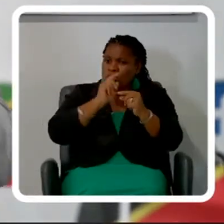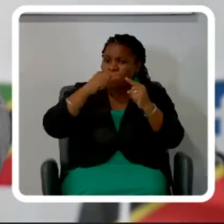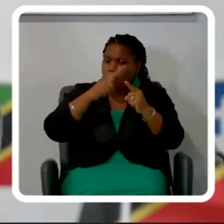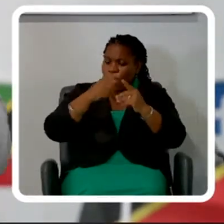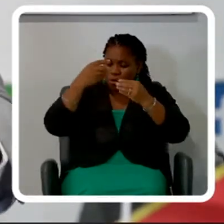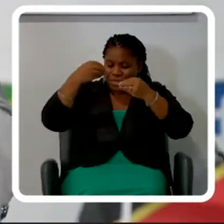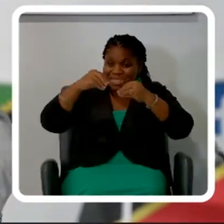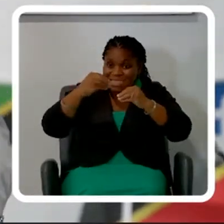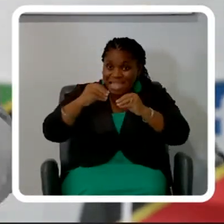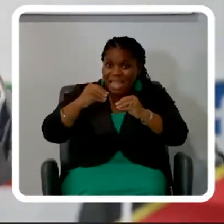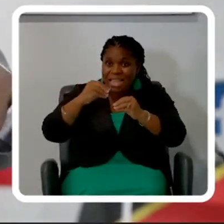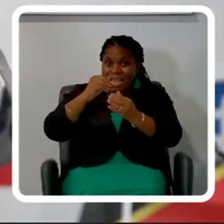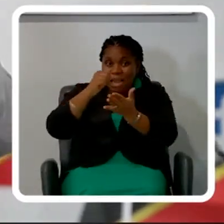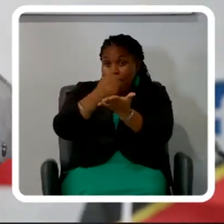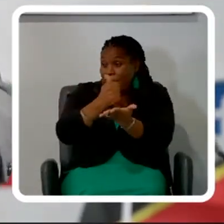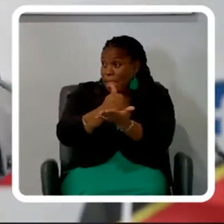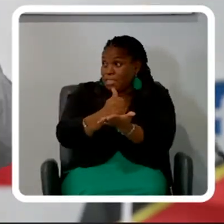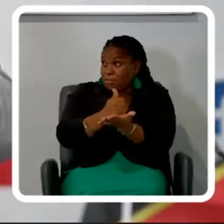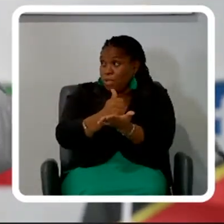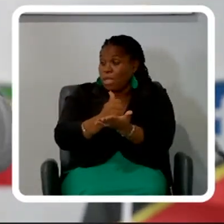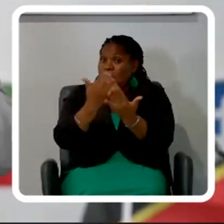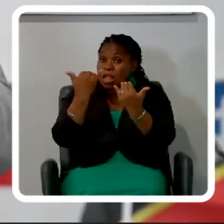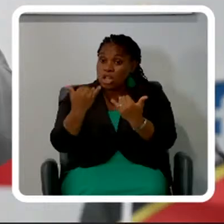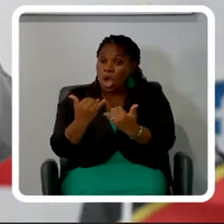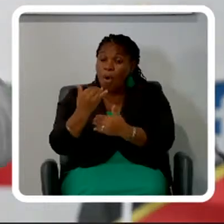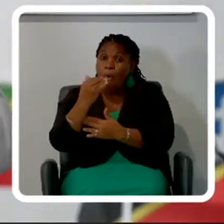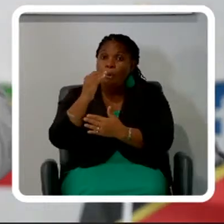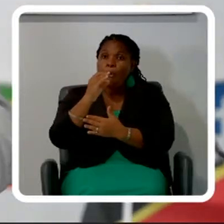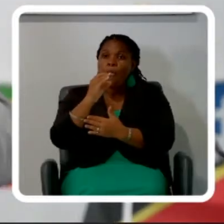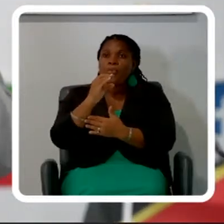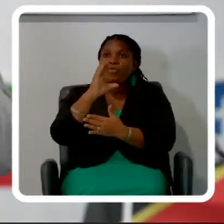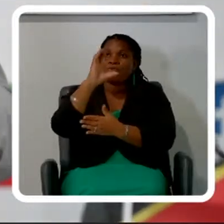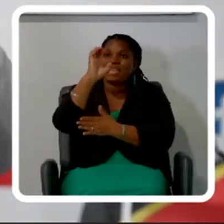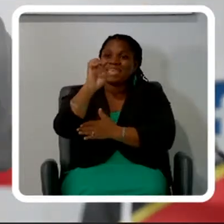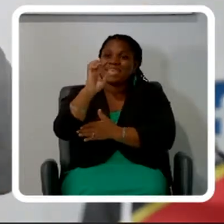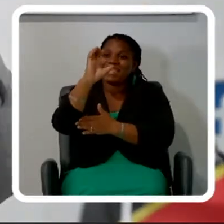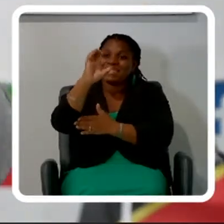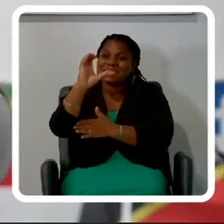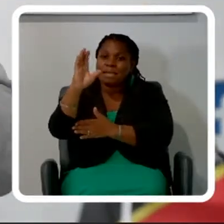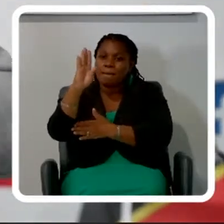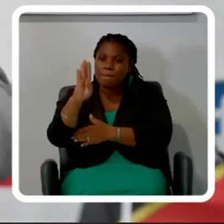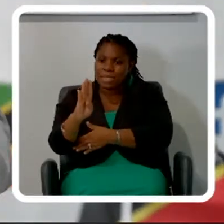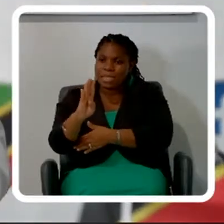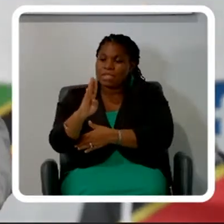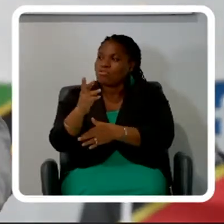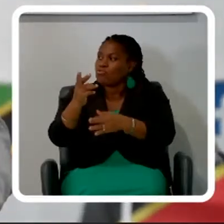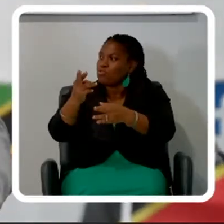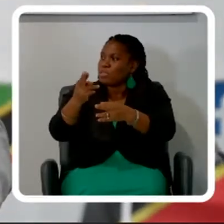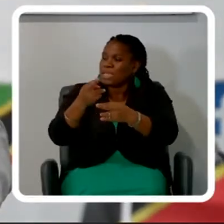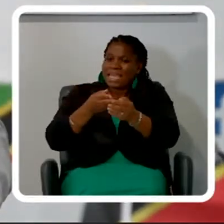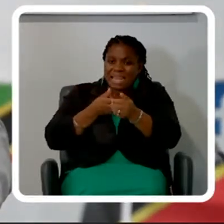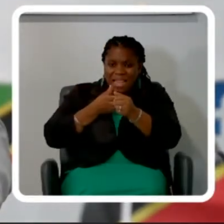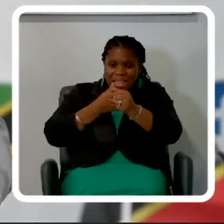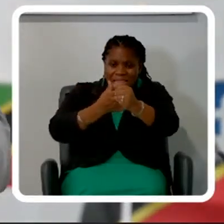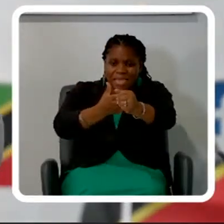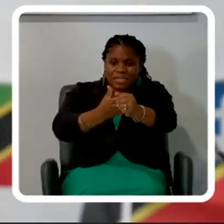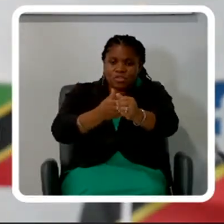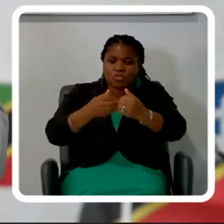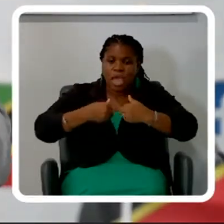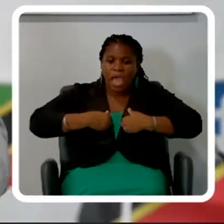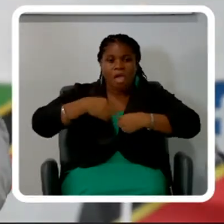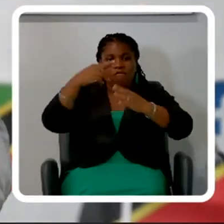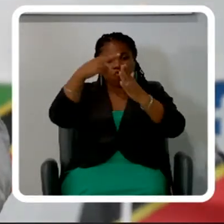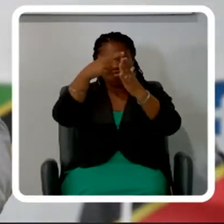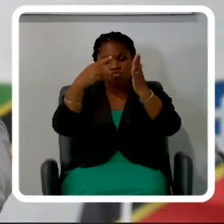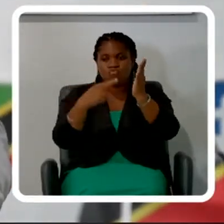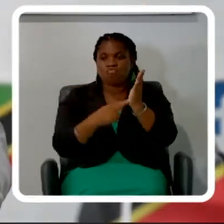I want to highlight that now the central bank is taking a leading role in setting up a regulatory body to